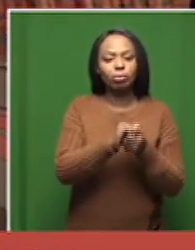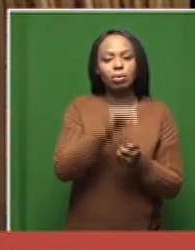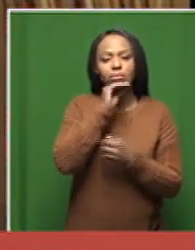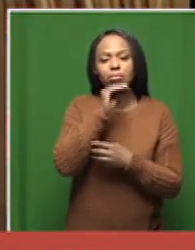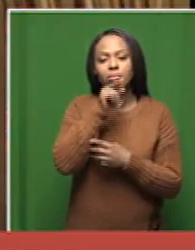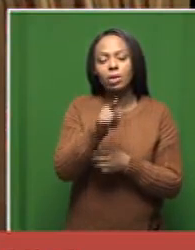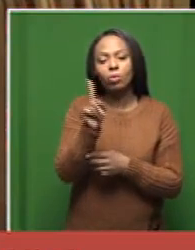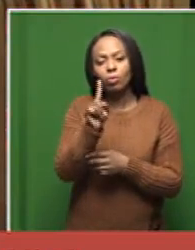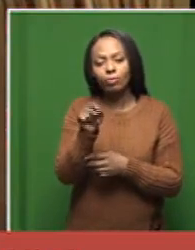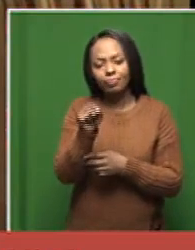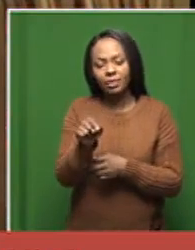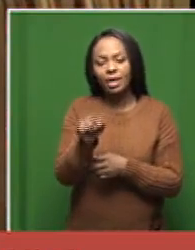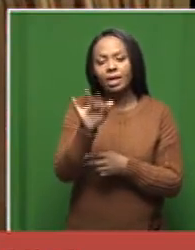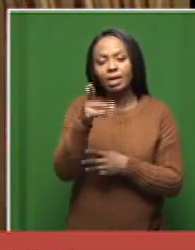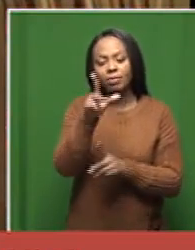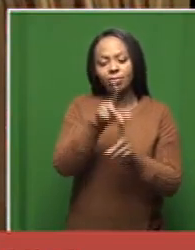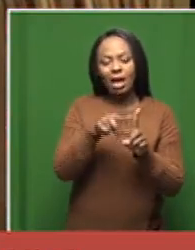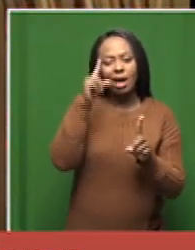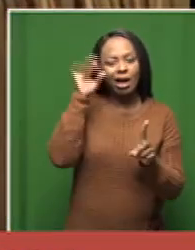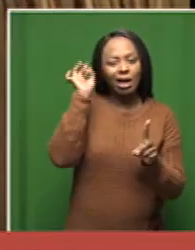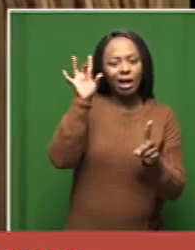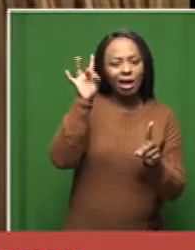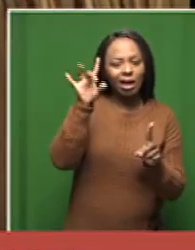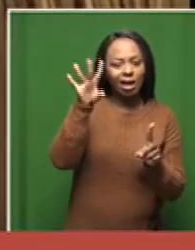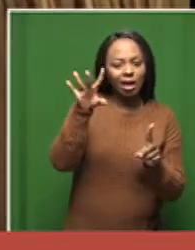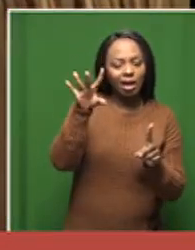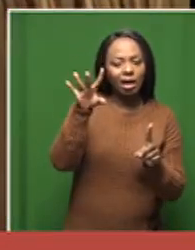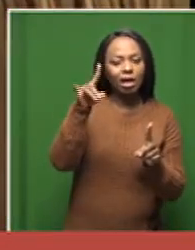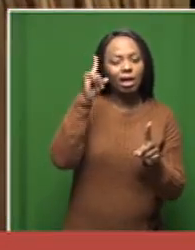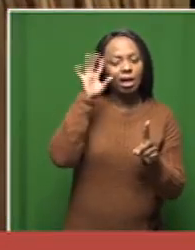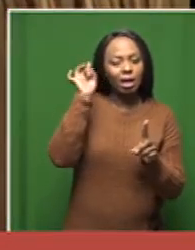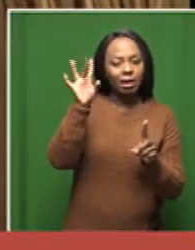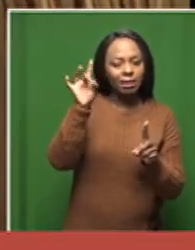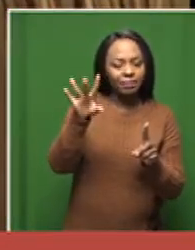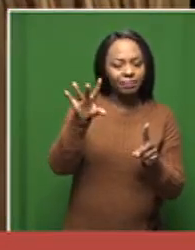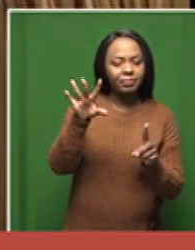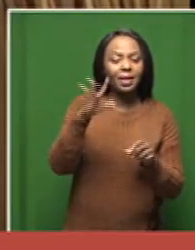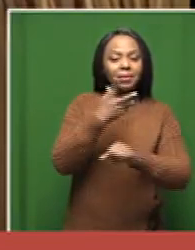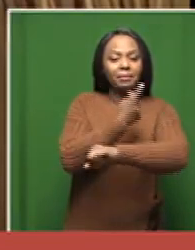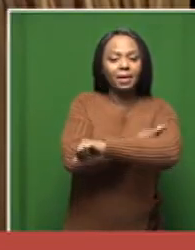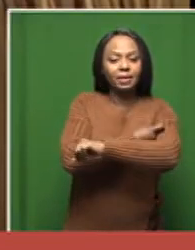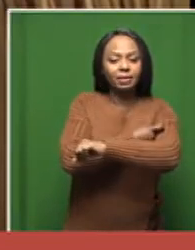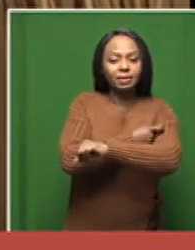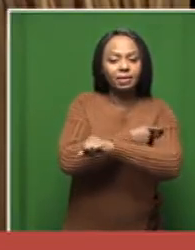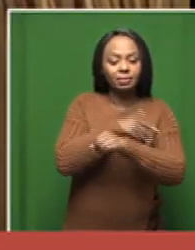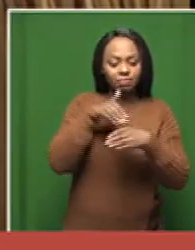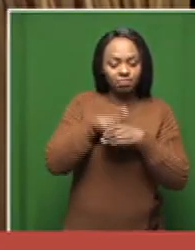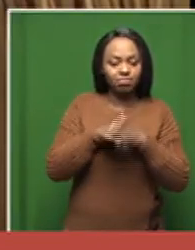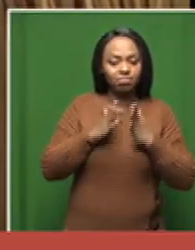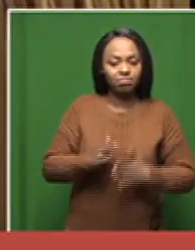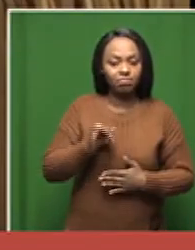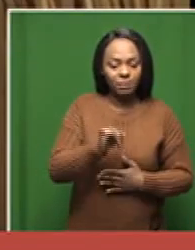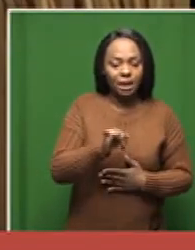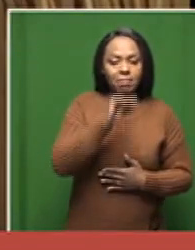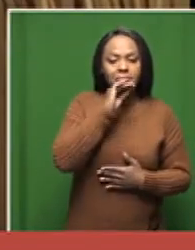causation. In other words, if she had a bad headache and the vaccine was in that vicinity, it does not always mean that the